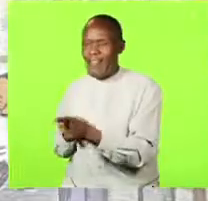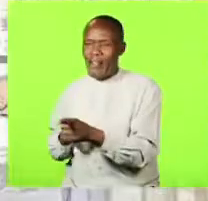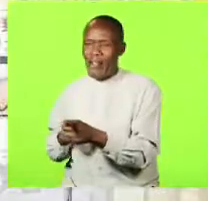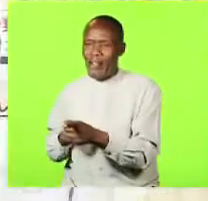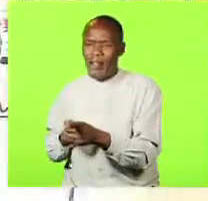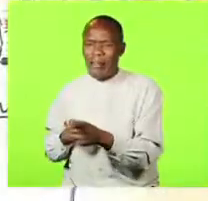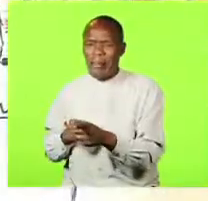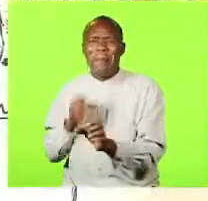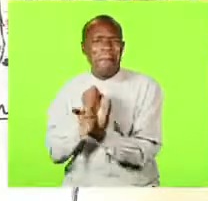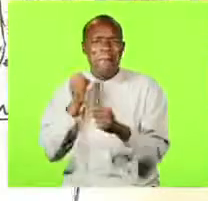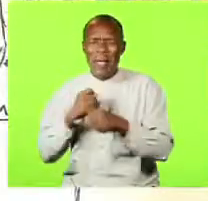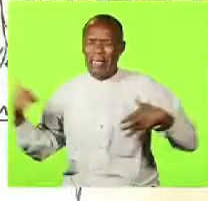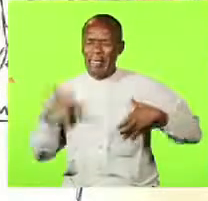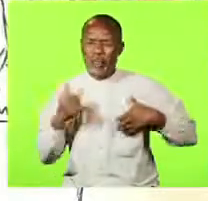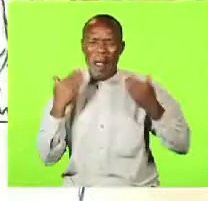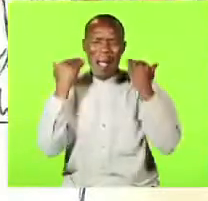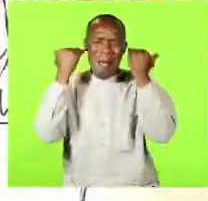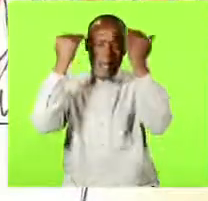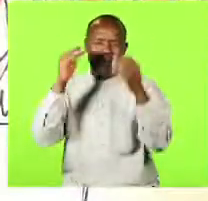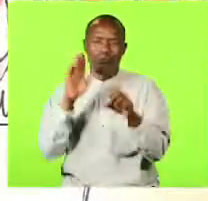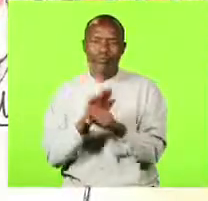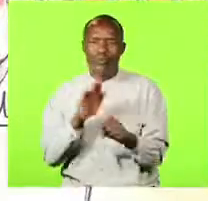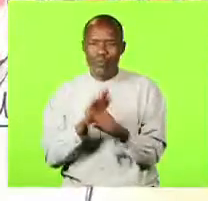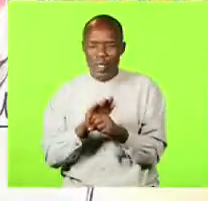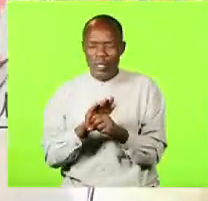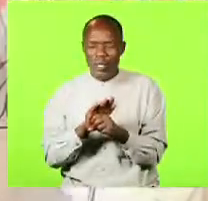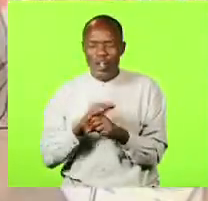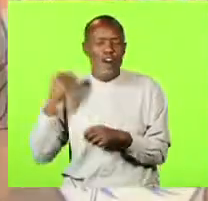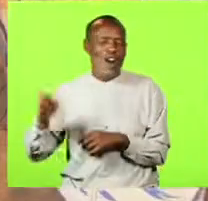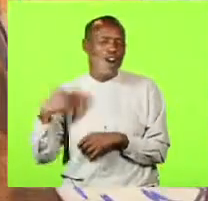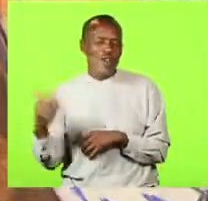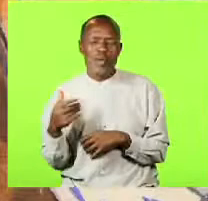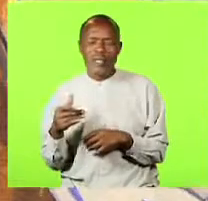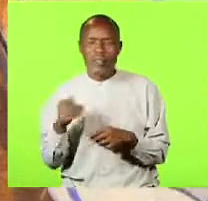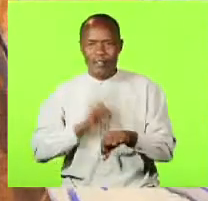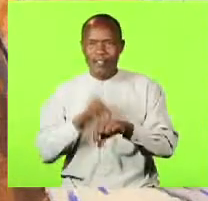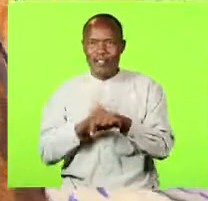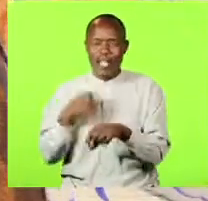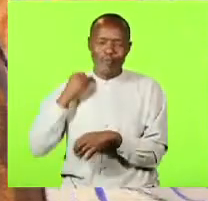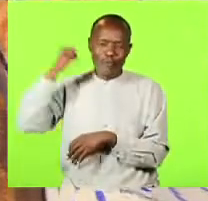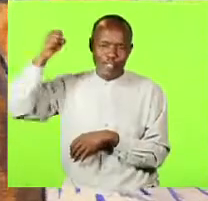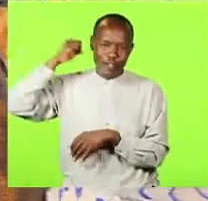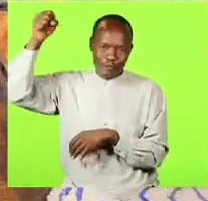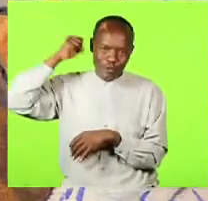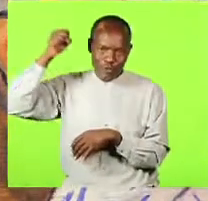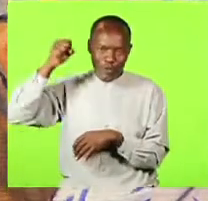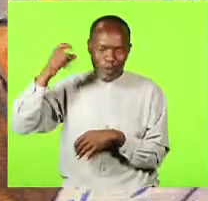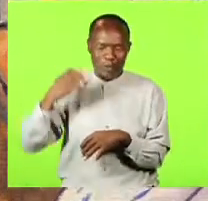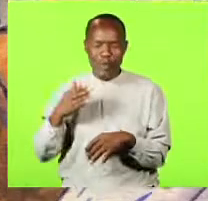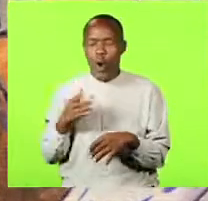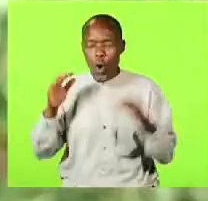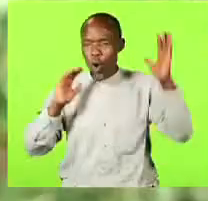that it caused for alien violence live in